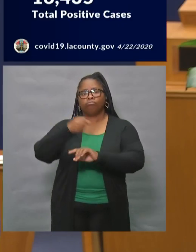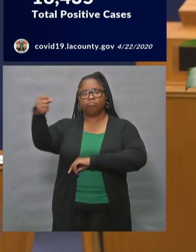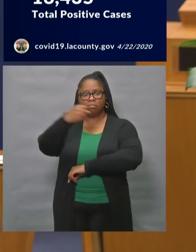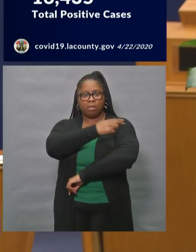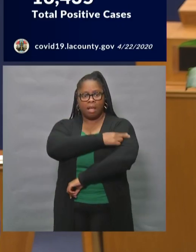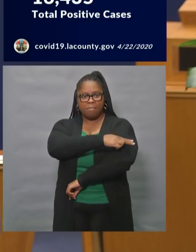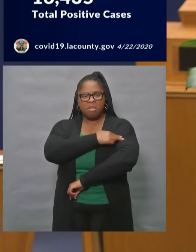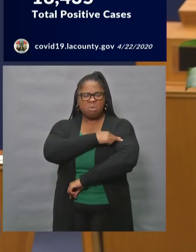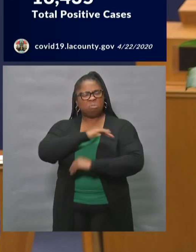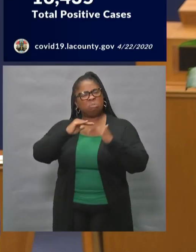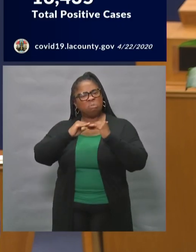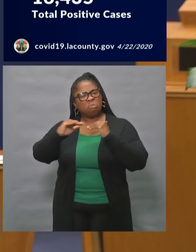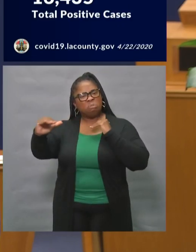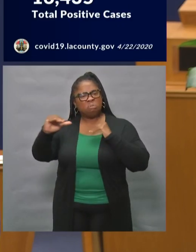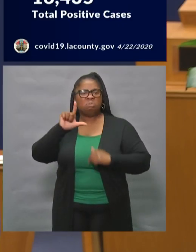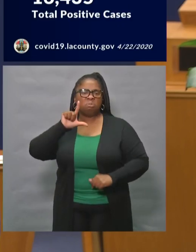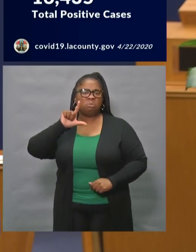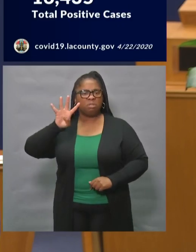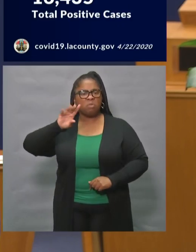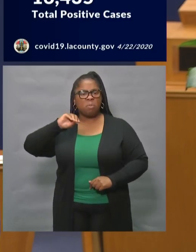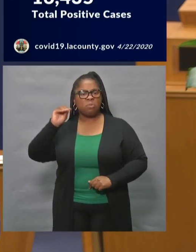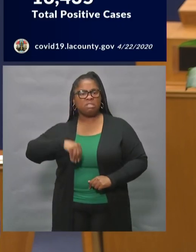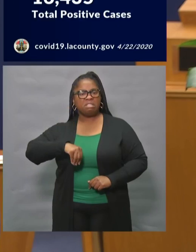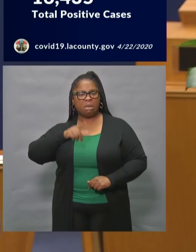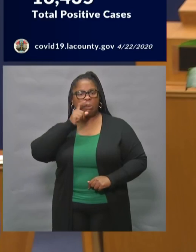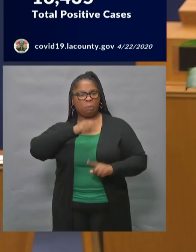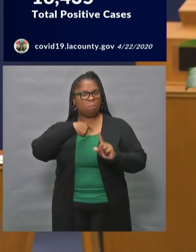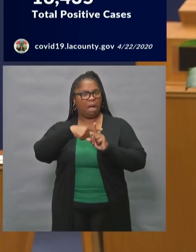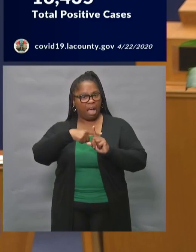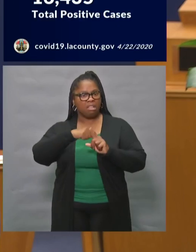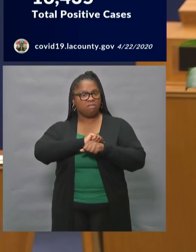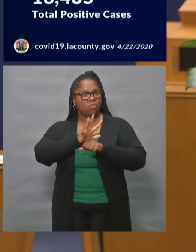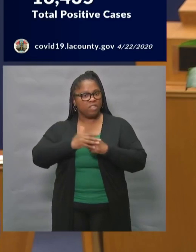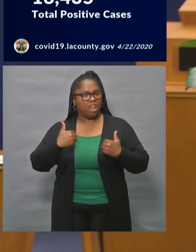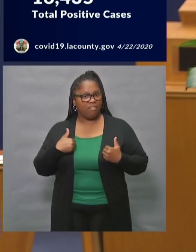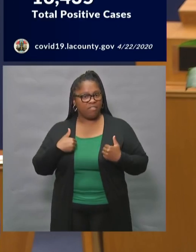at 24% of all of our positive cases. There are